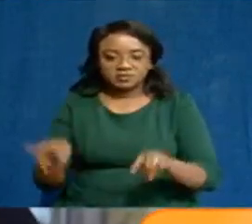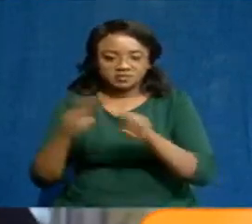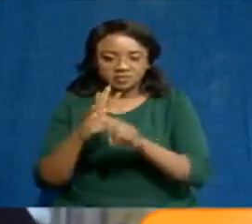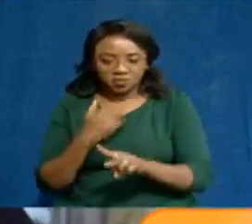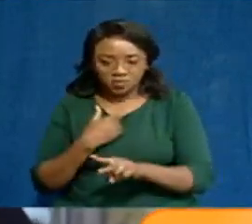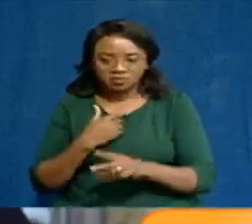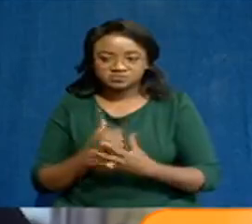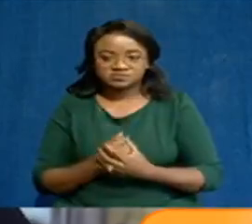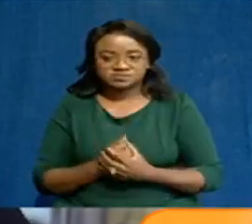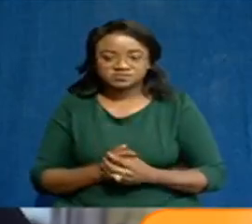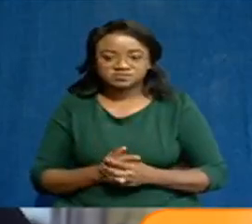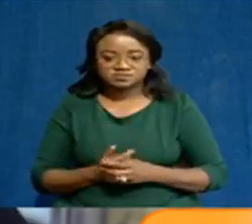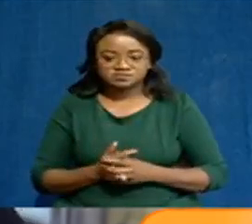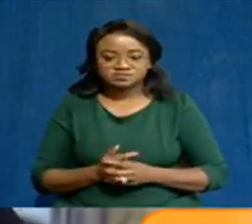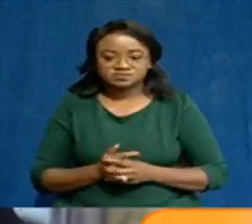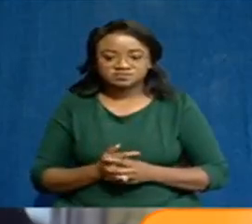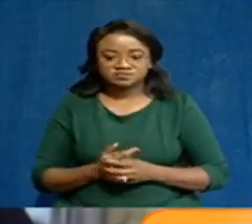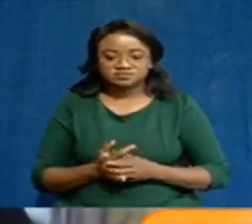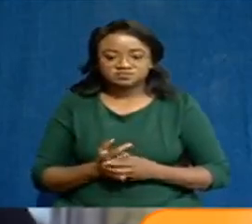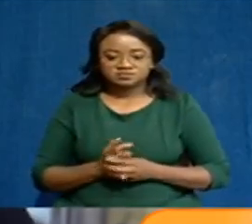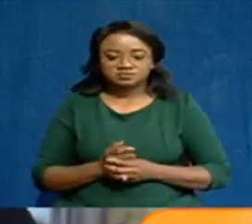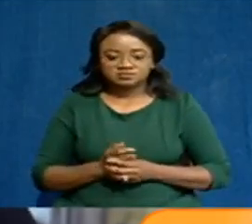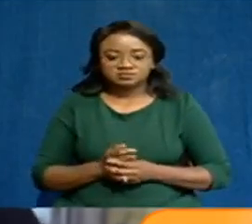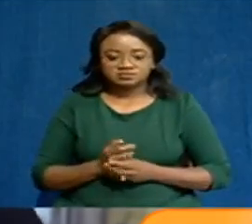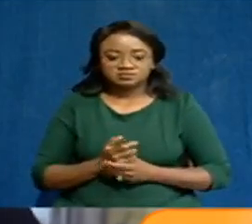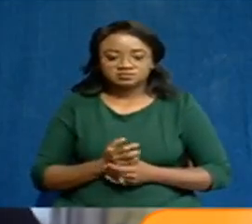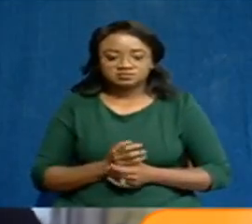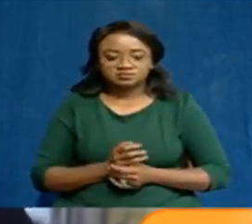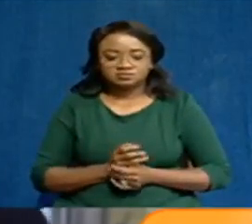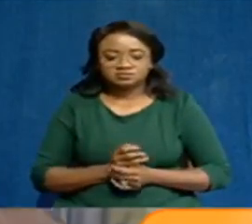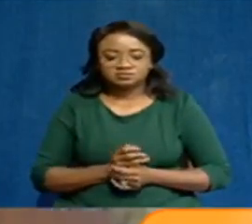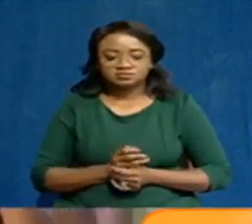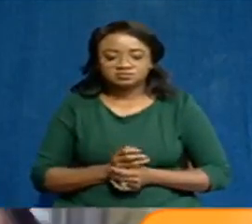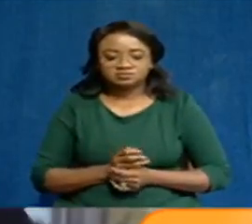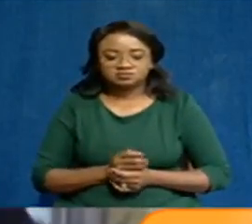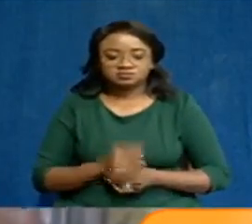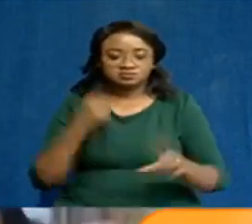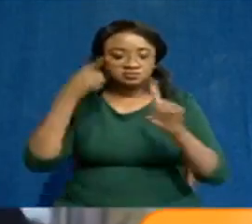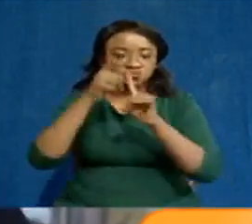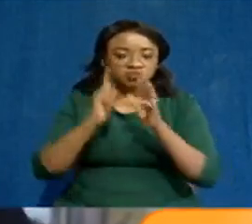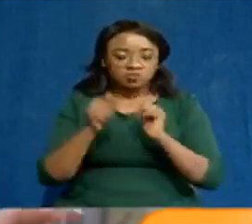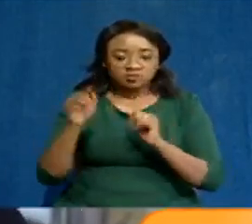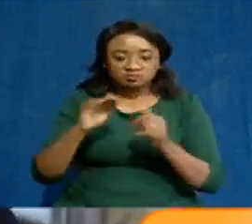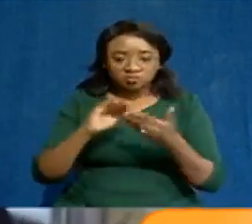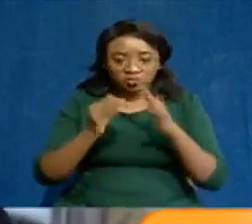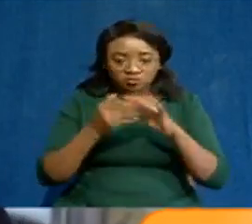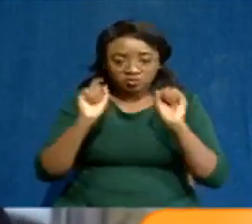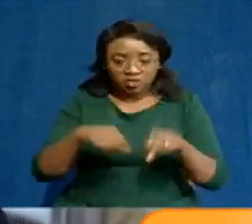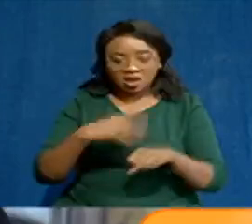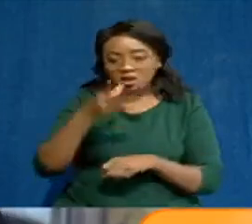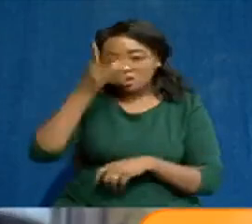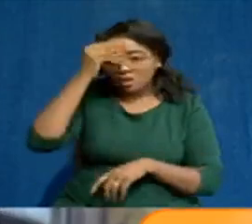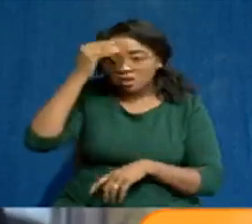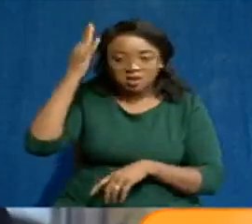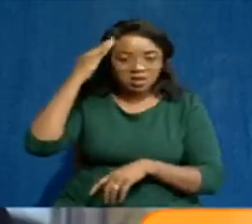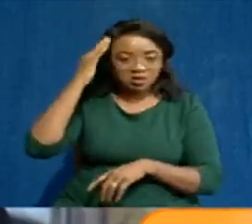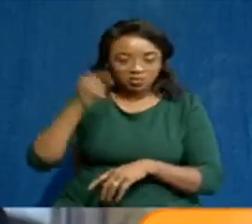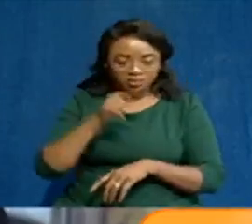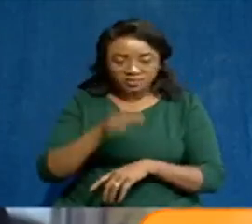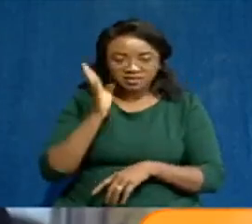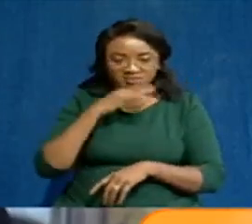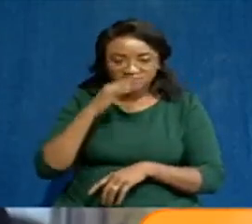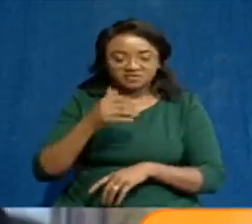recycling machinery and recycling infrastructure at our center here so that the community can learn that there is value in waste and you can actually have a